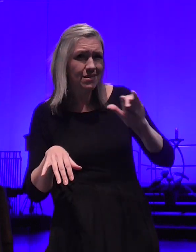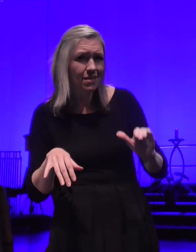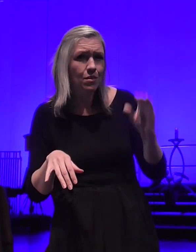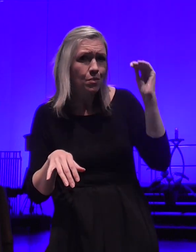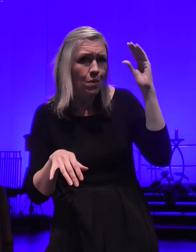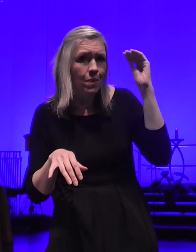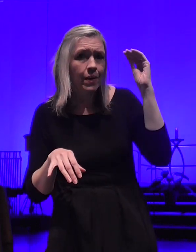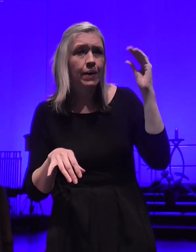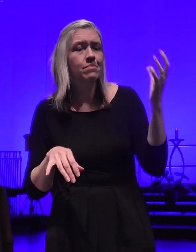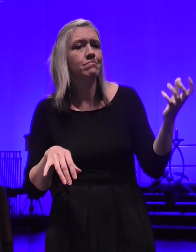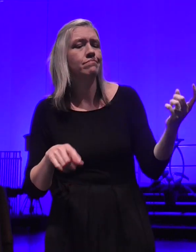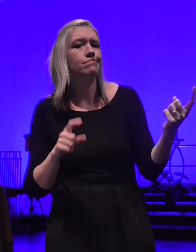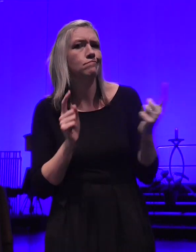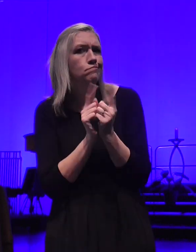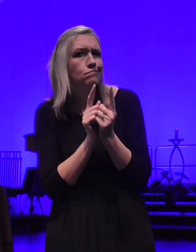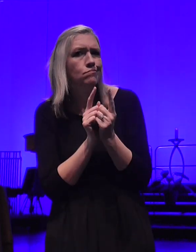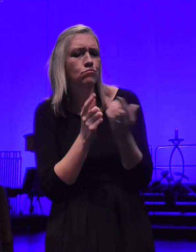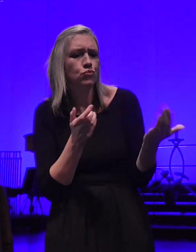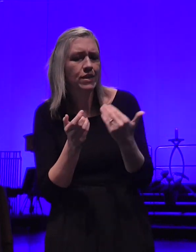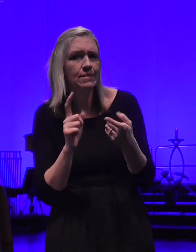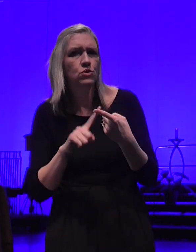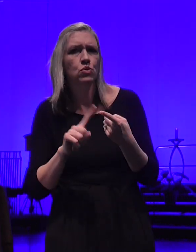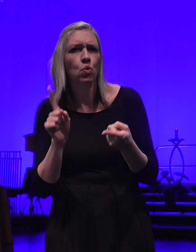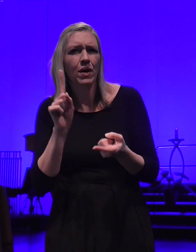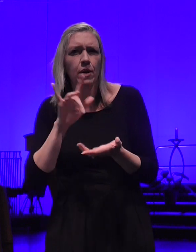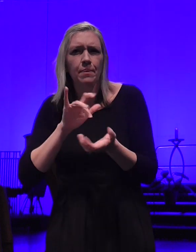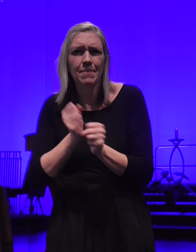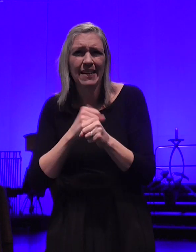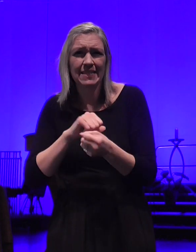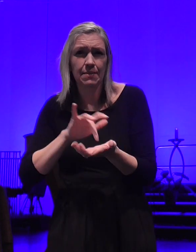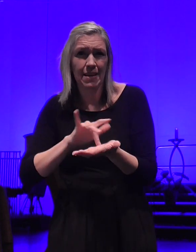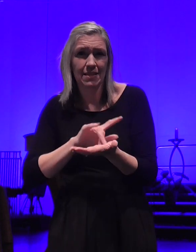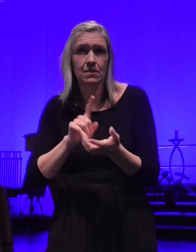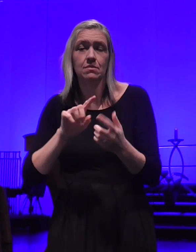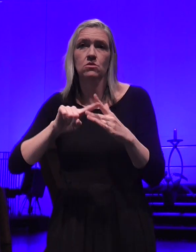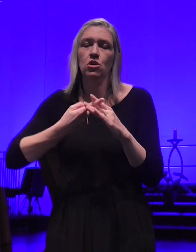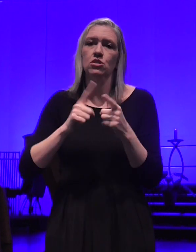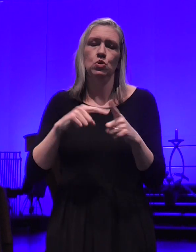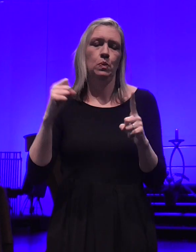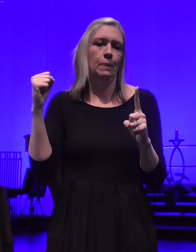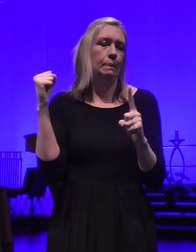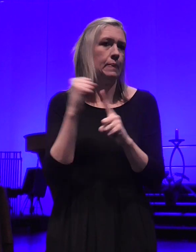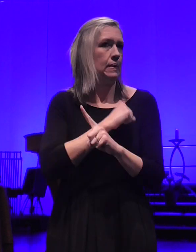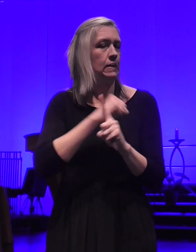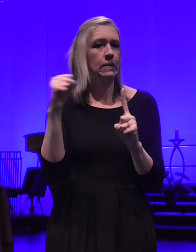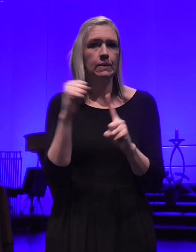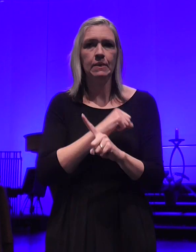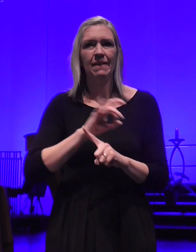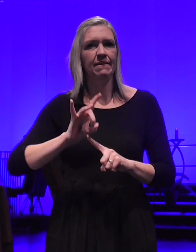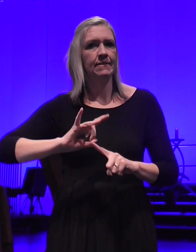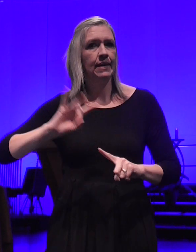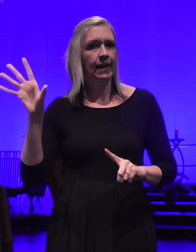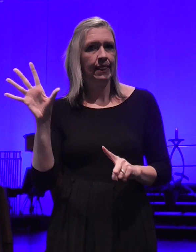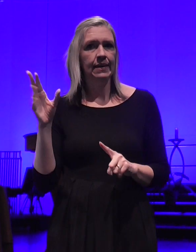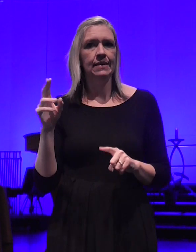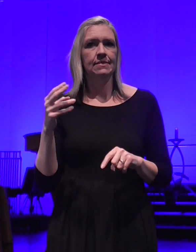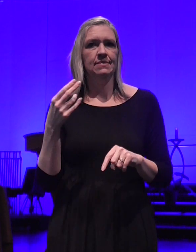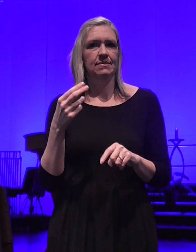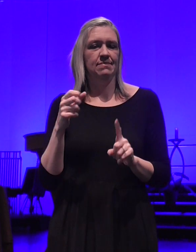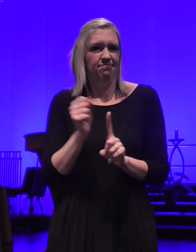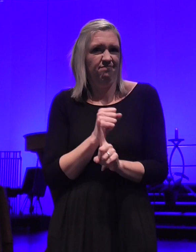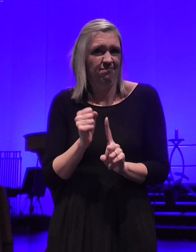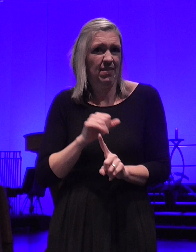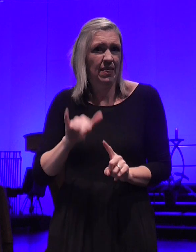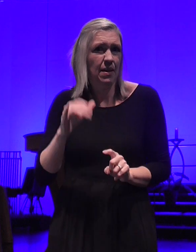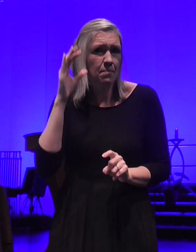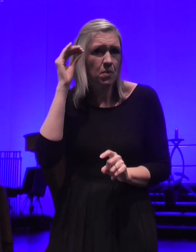him into where he makes the medicine, and he begins violently beating him, violently hitting young George, right